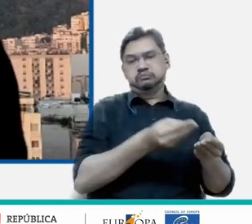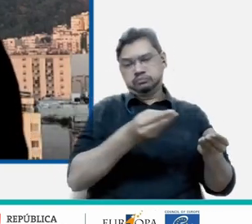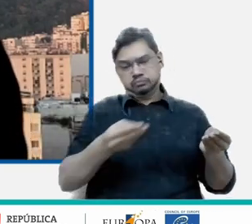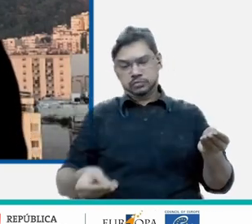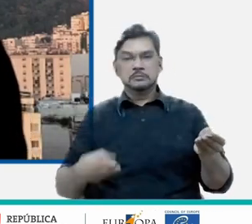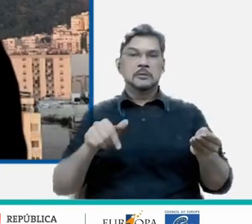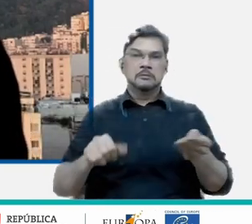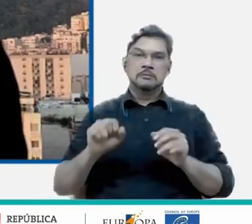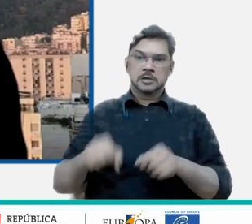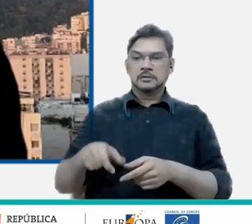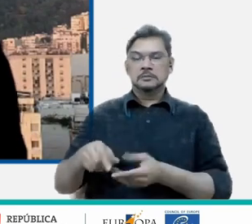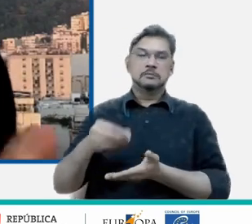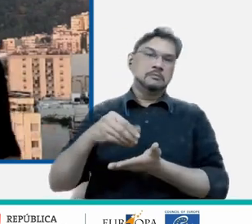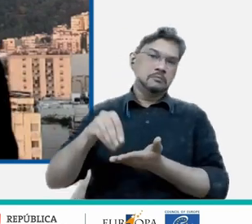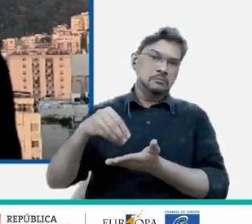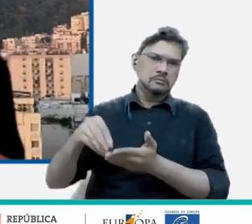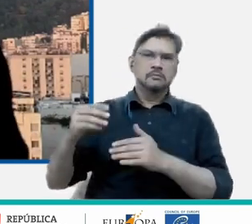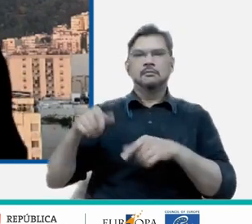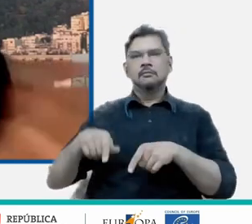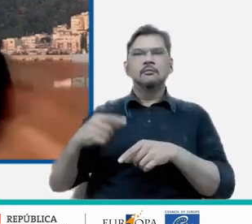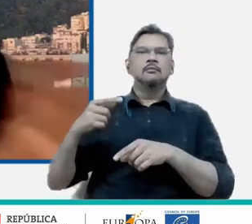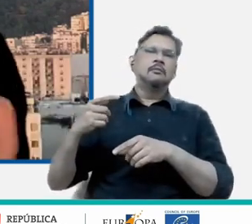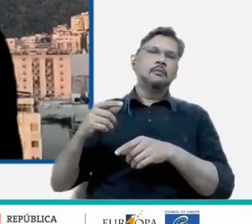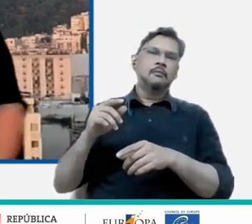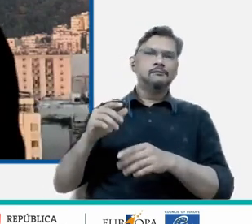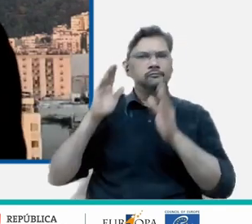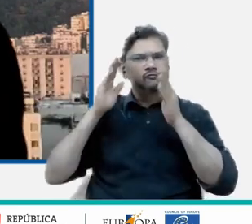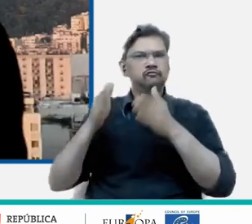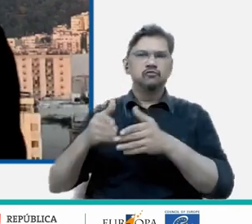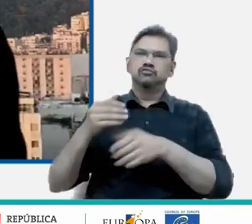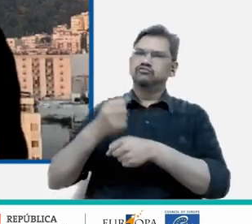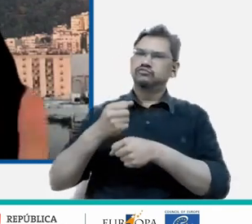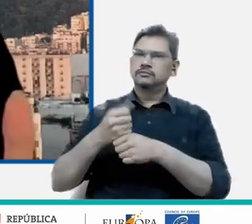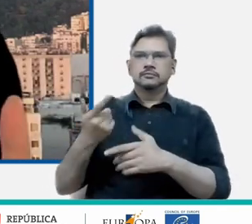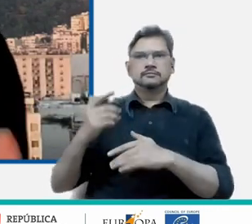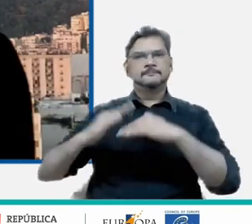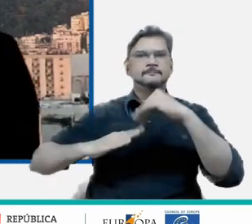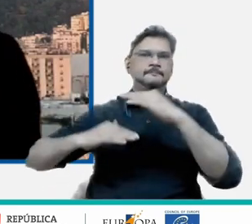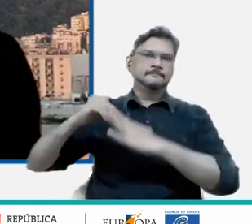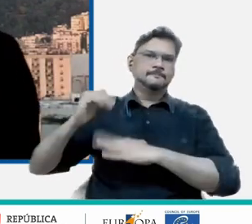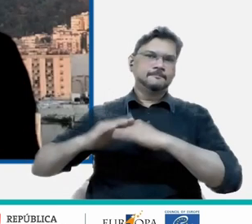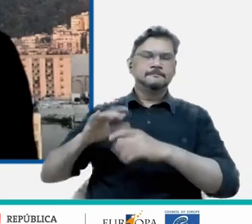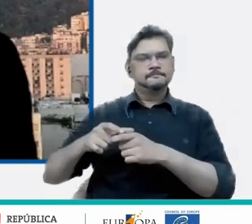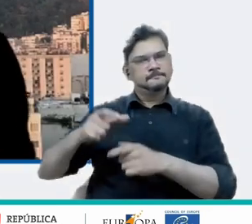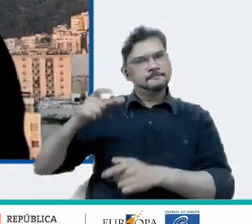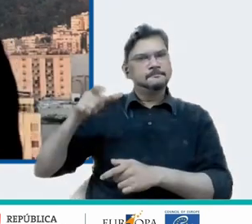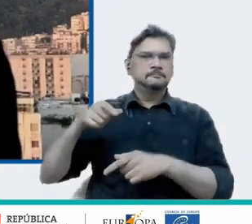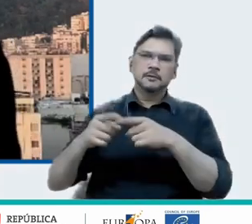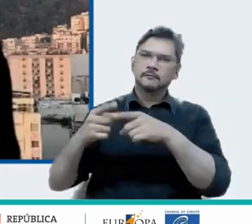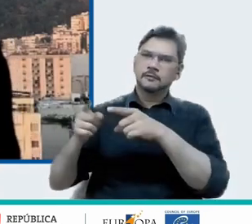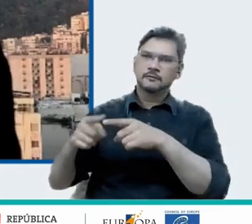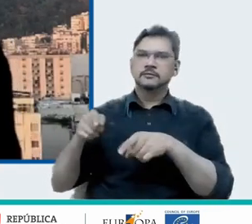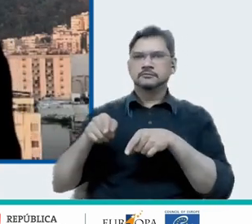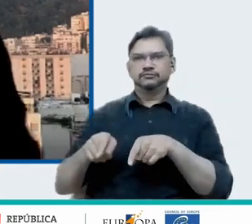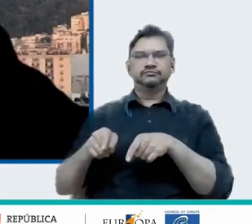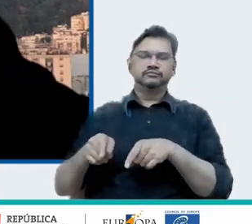debt infrastructure funds. But actually, apart from the funds, the public funds that we know well, we have also